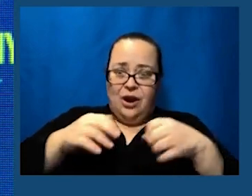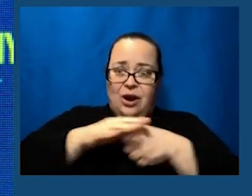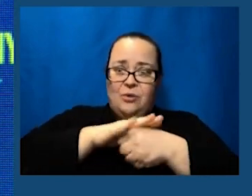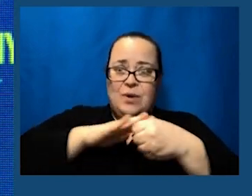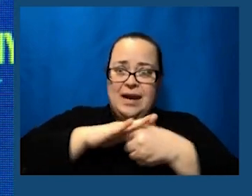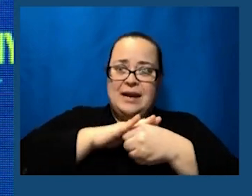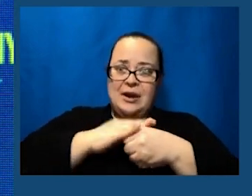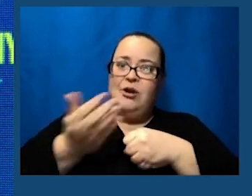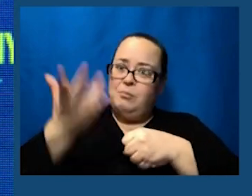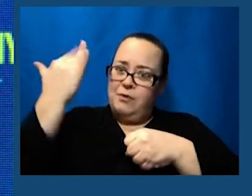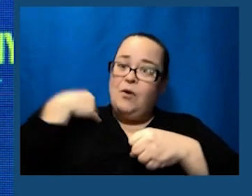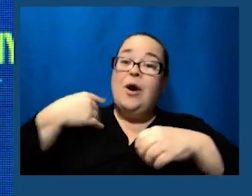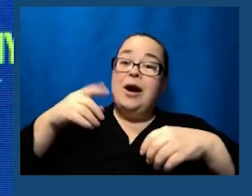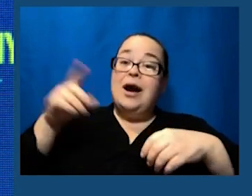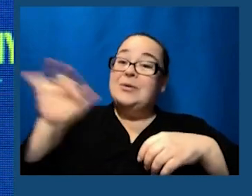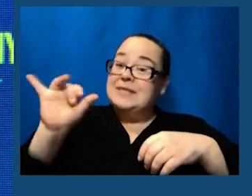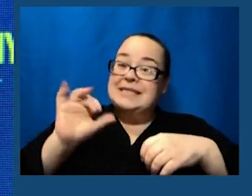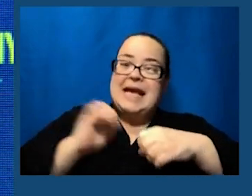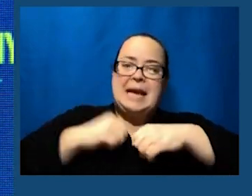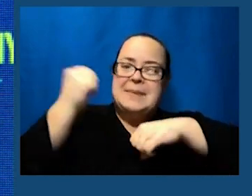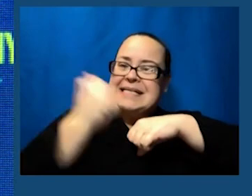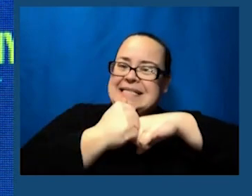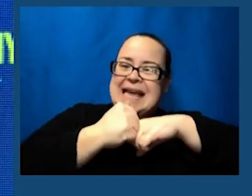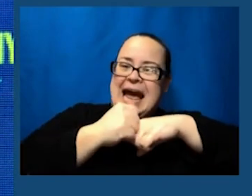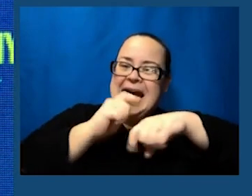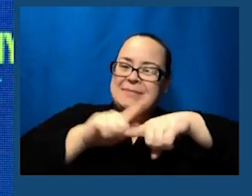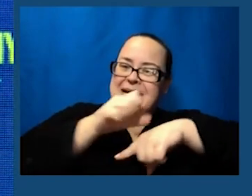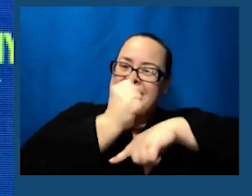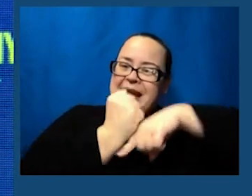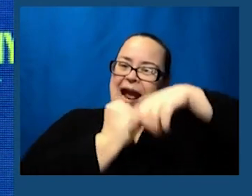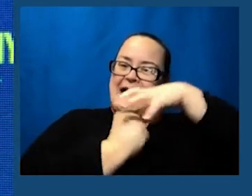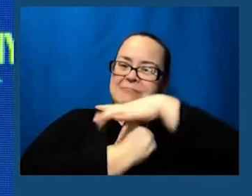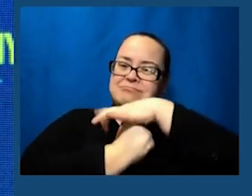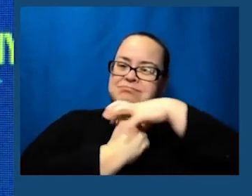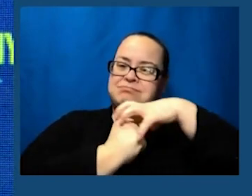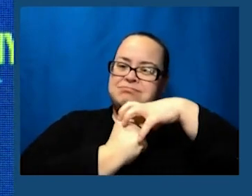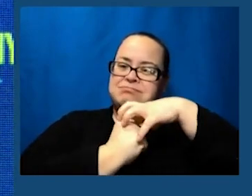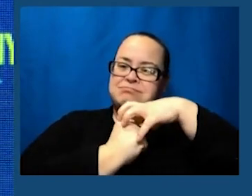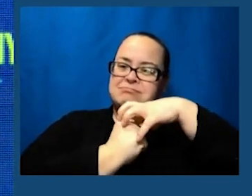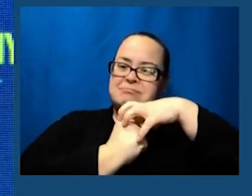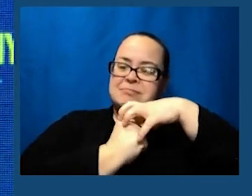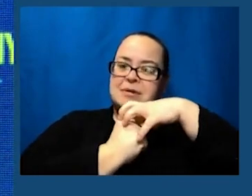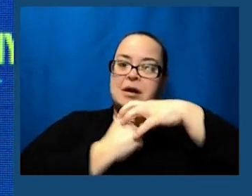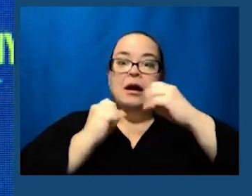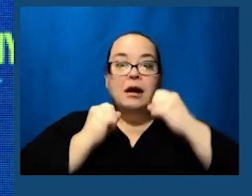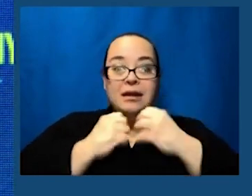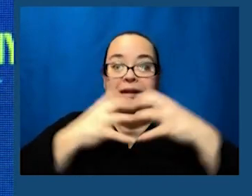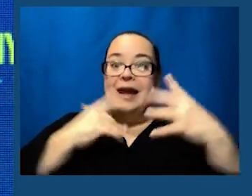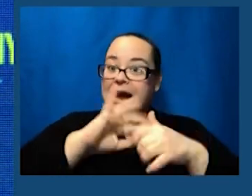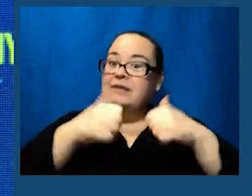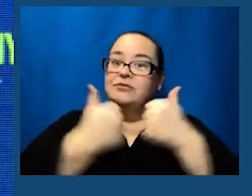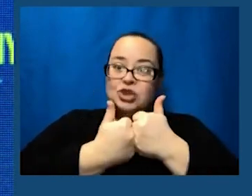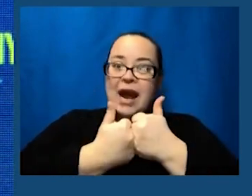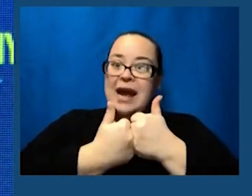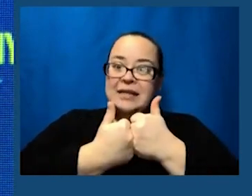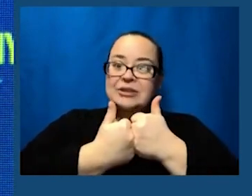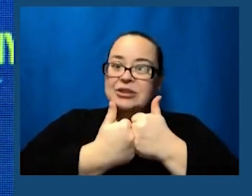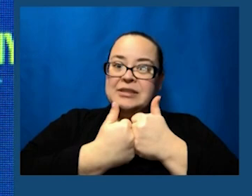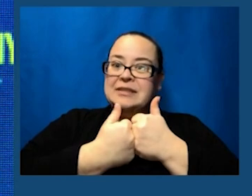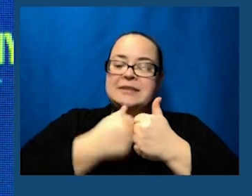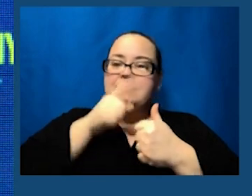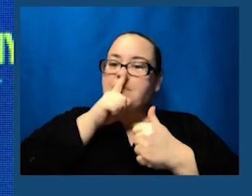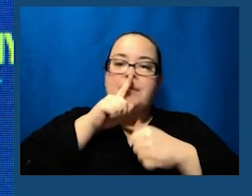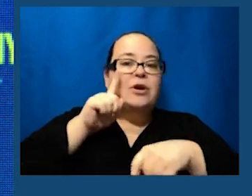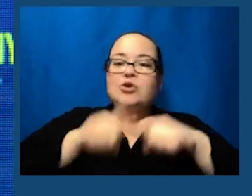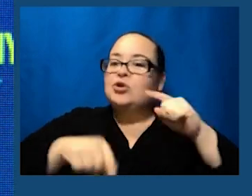rough. You know, it had a lot of challenges, and it really didn't have the luster that it once had in the early glory days. And